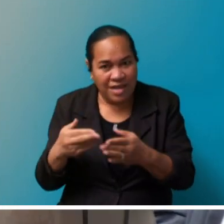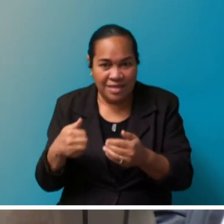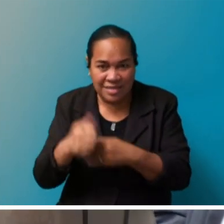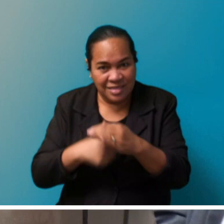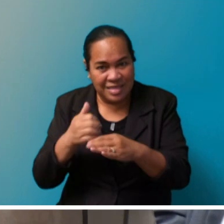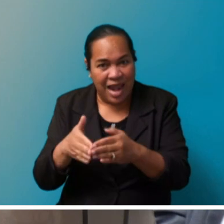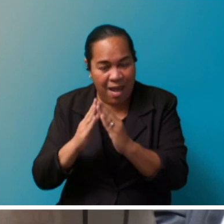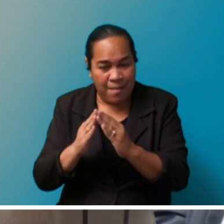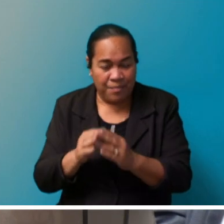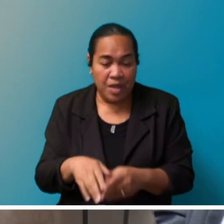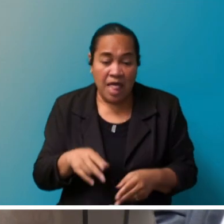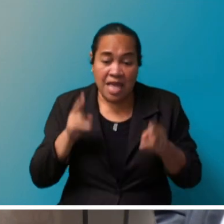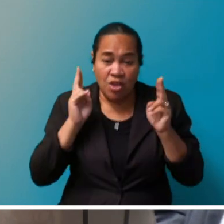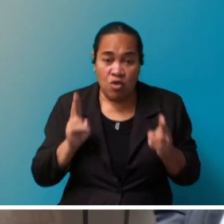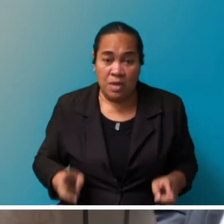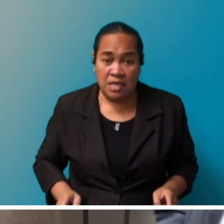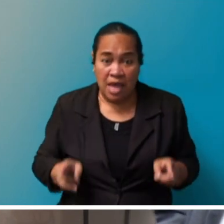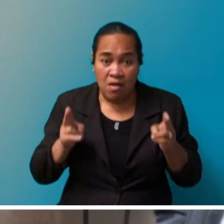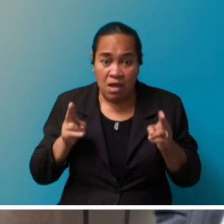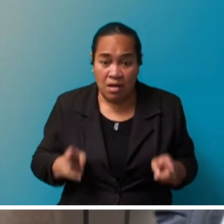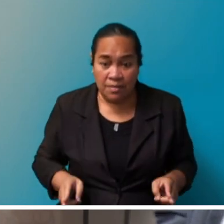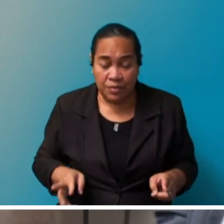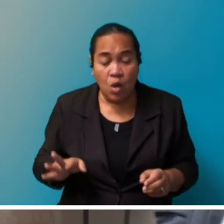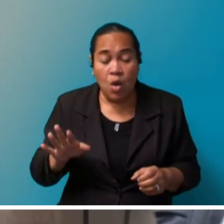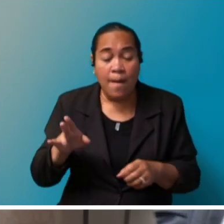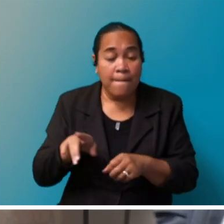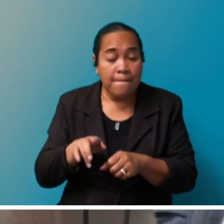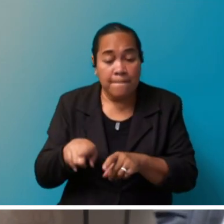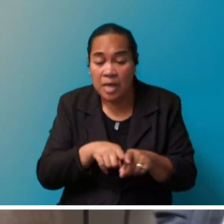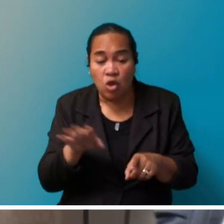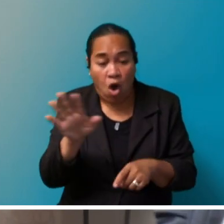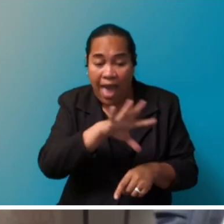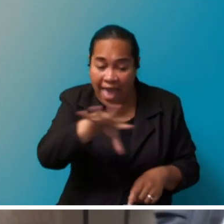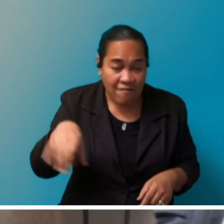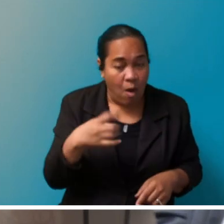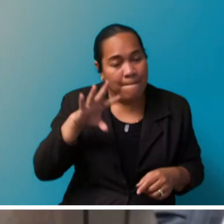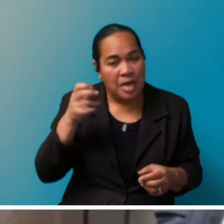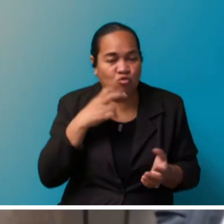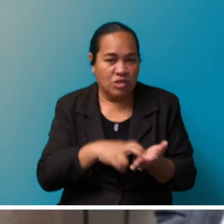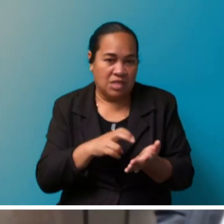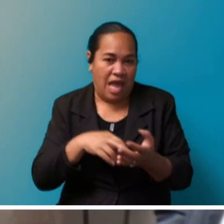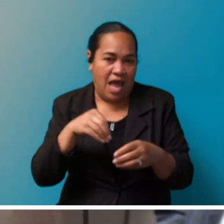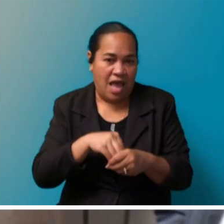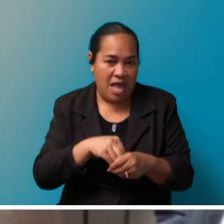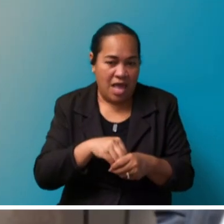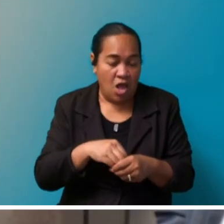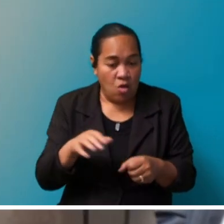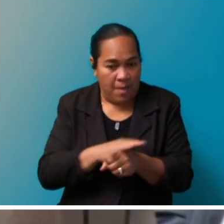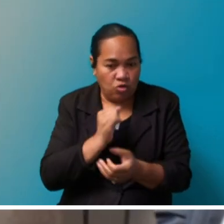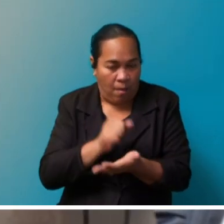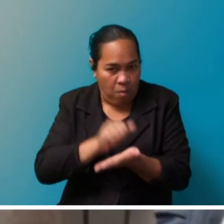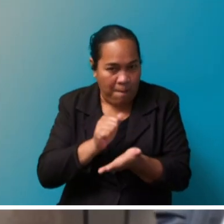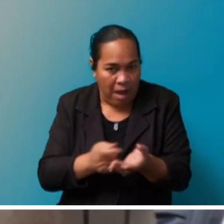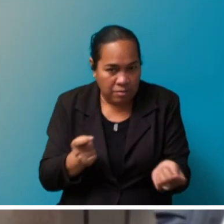sir, the Humanitarian Actors Registry will require all humanitarian actors to register with the ministry, ensuring proper coordination